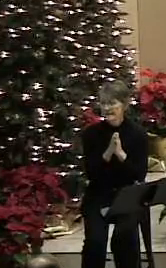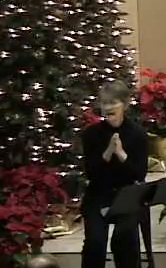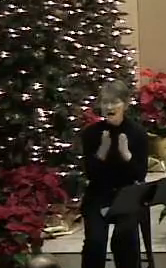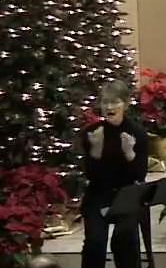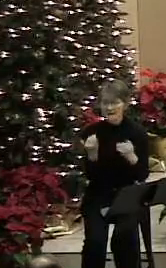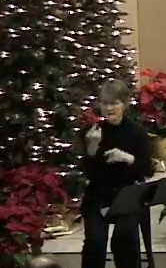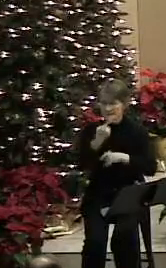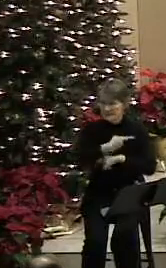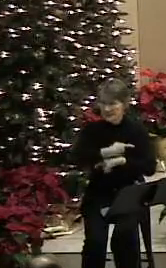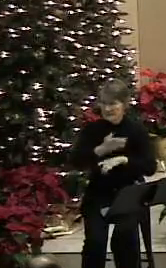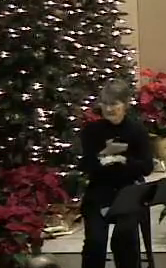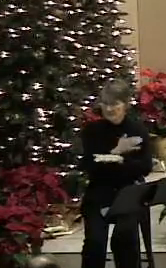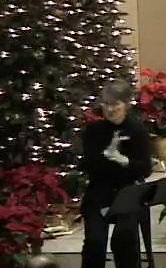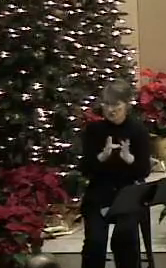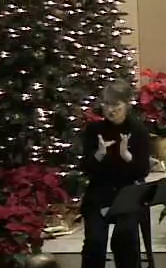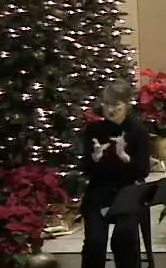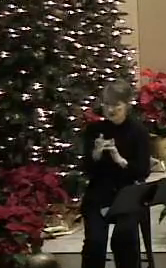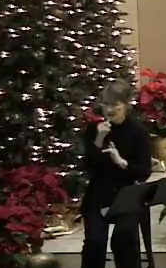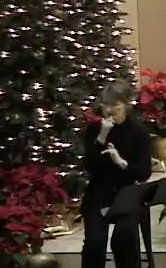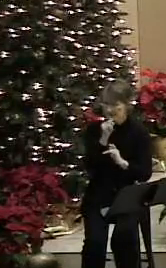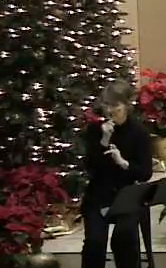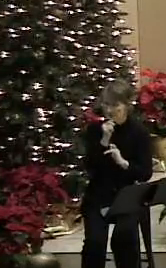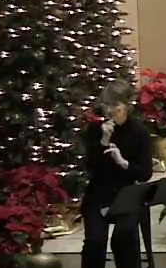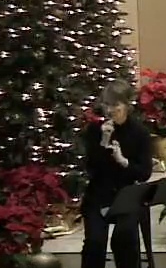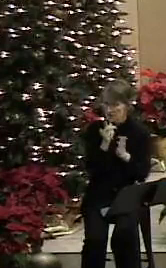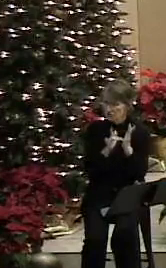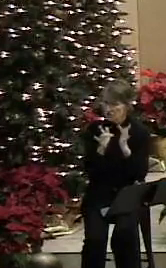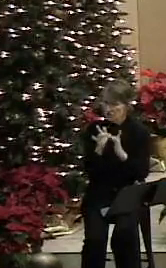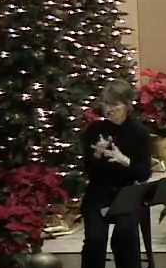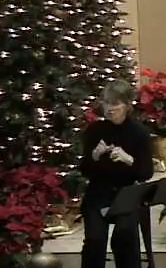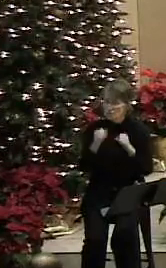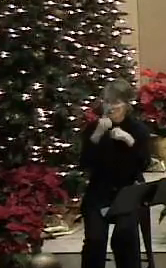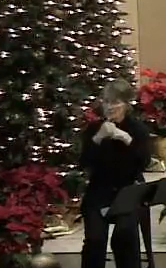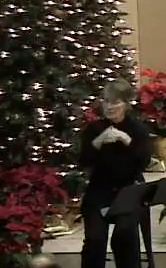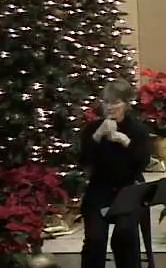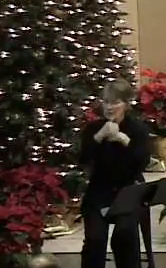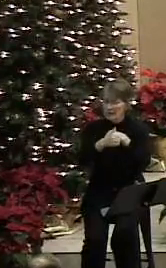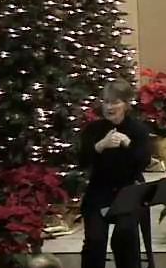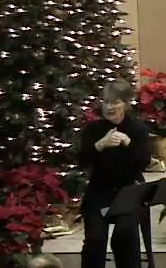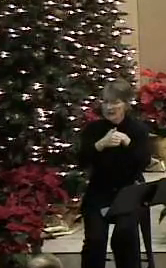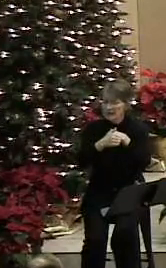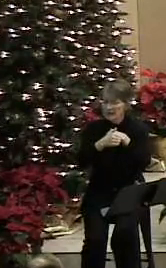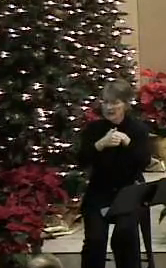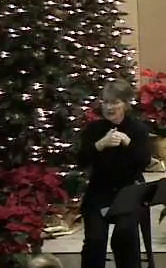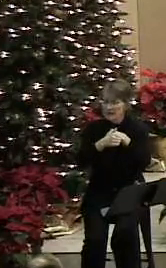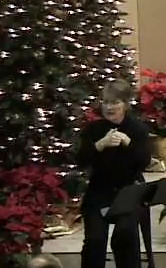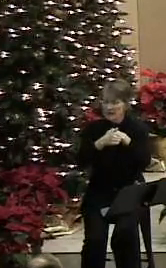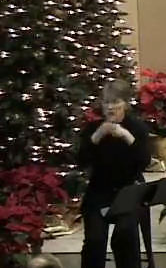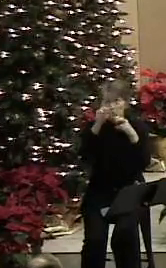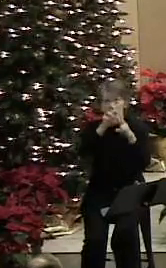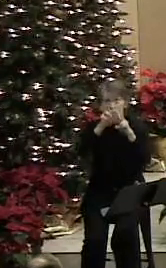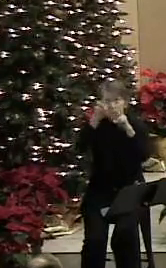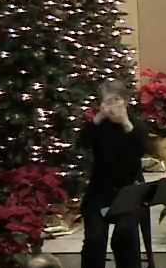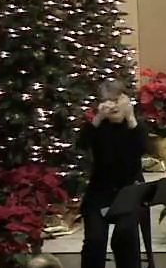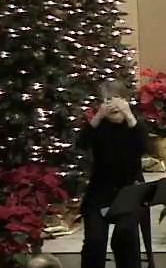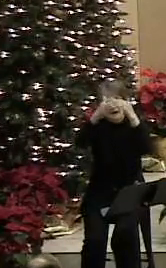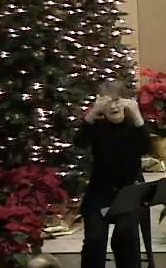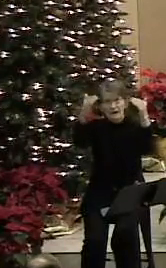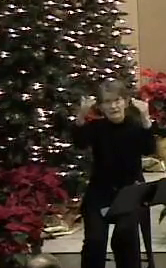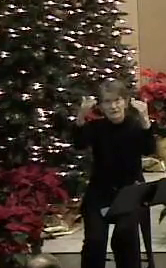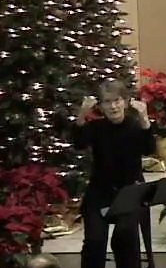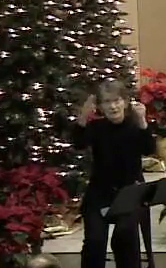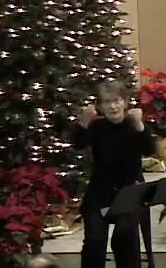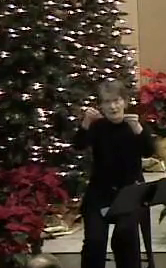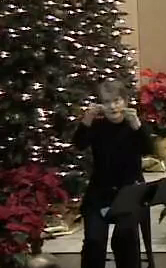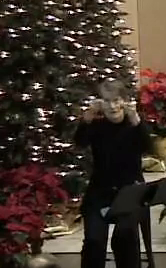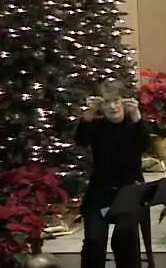On the day before he was to suffer, he took bread in his holy and venerable hands, with eyes raised to heaven, to you, O